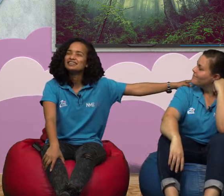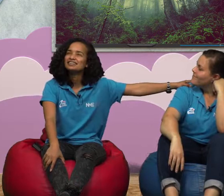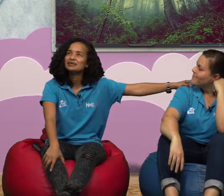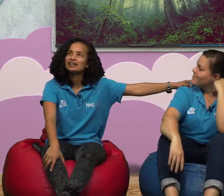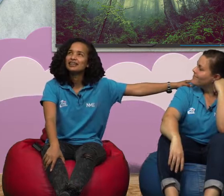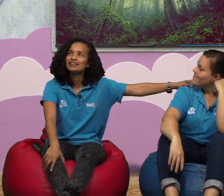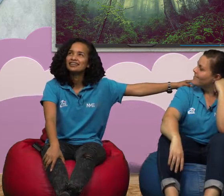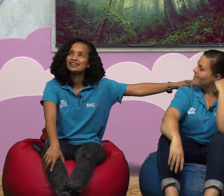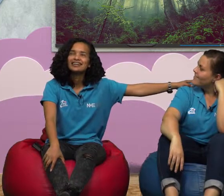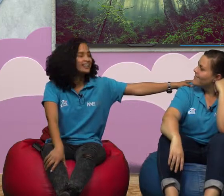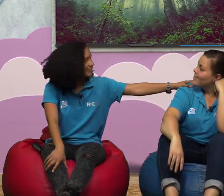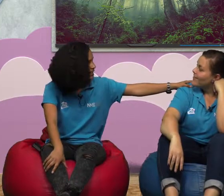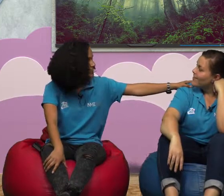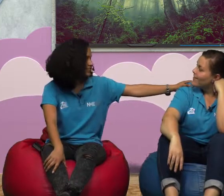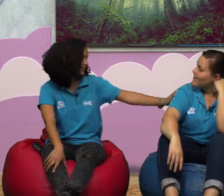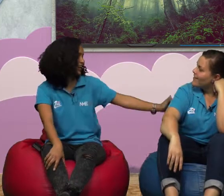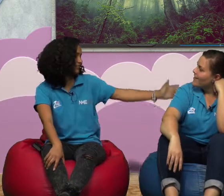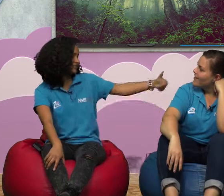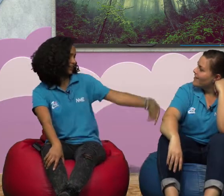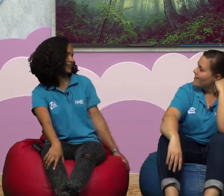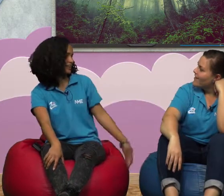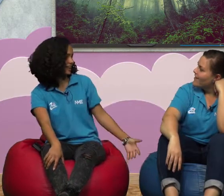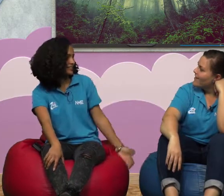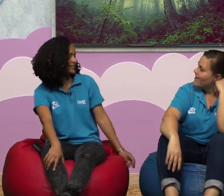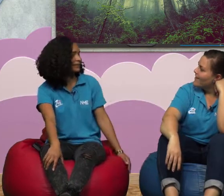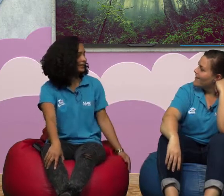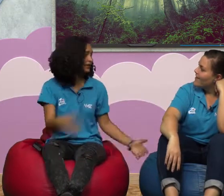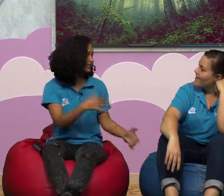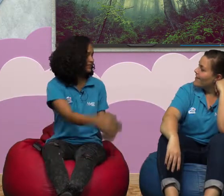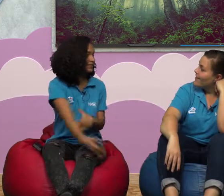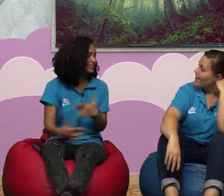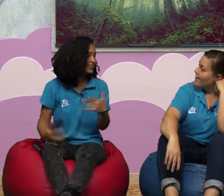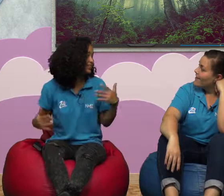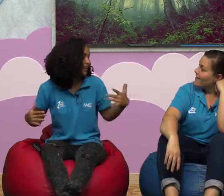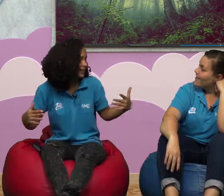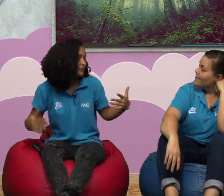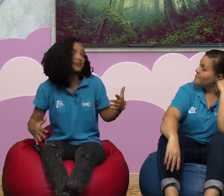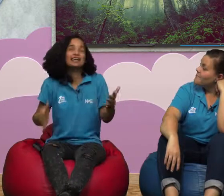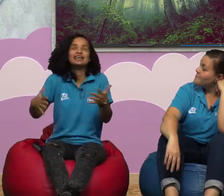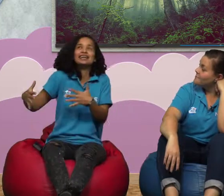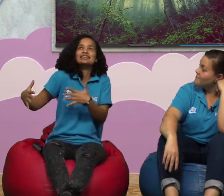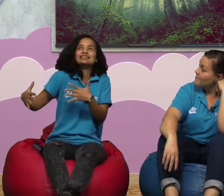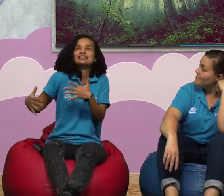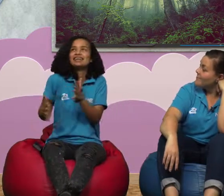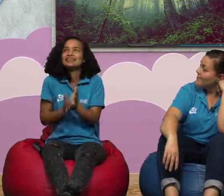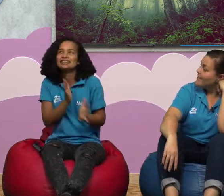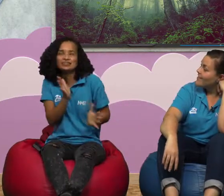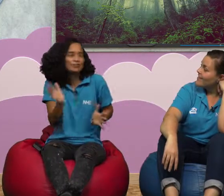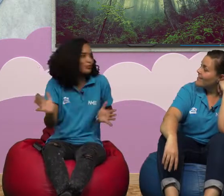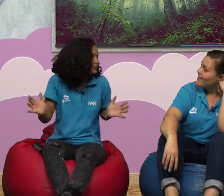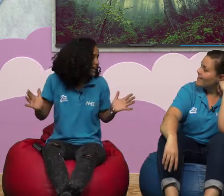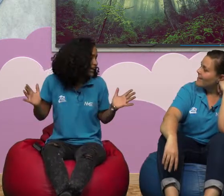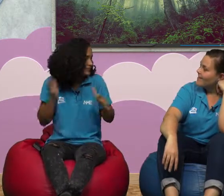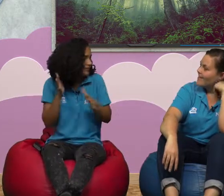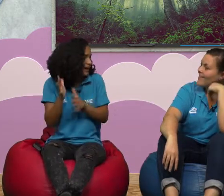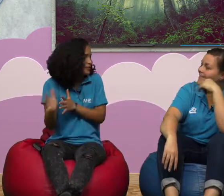what's the show again? Yes, Avatar, the last airbender, when he starts learning fire, he learns his